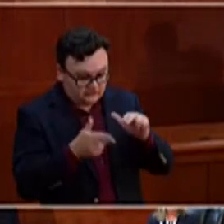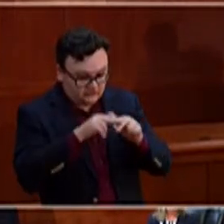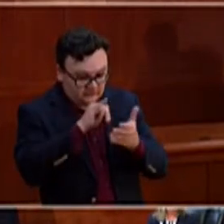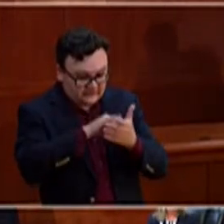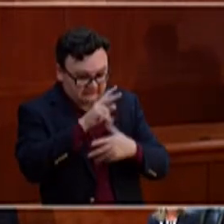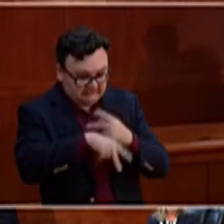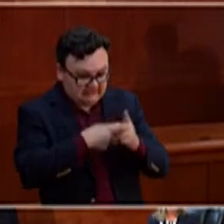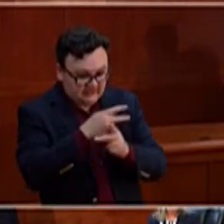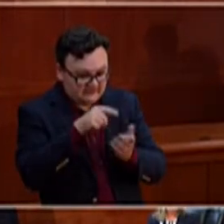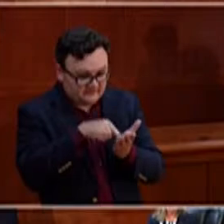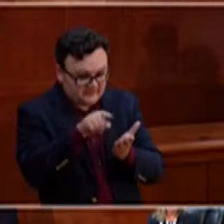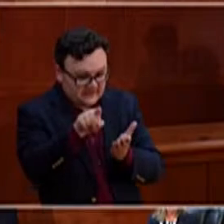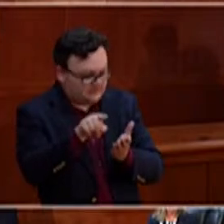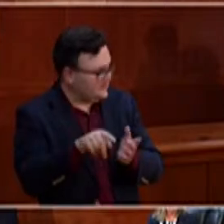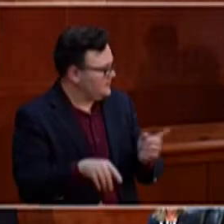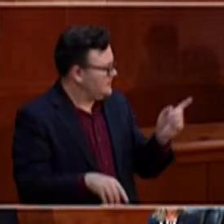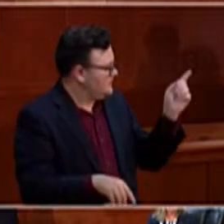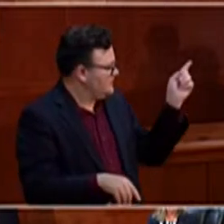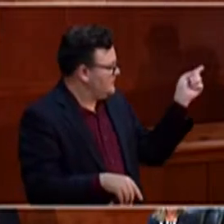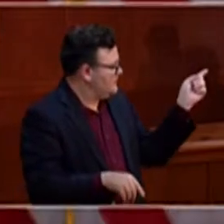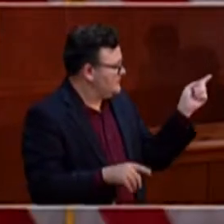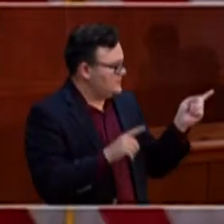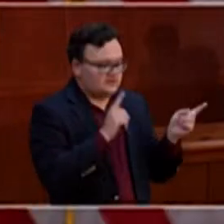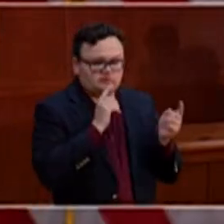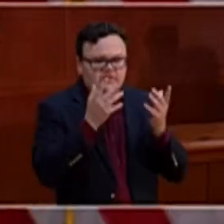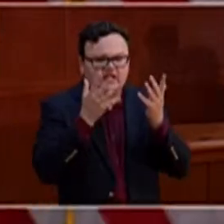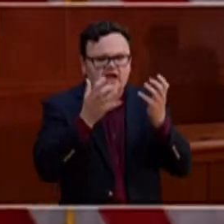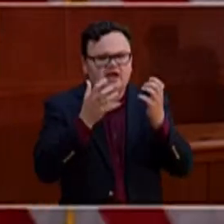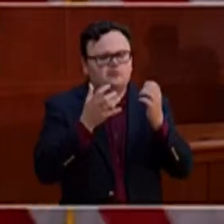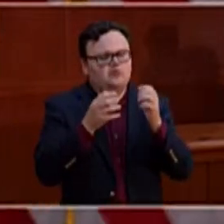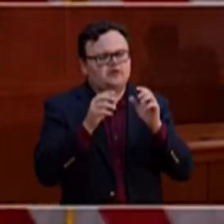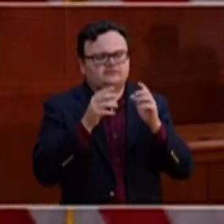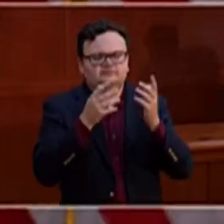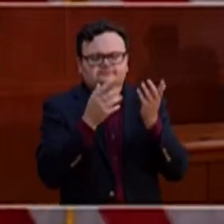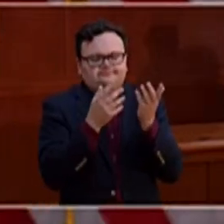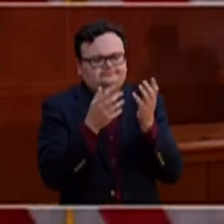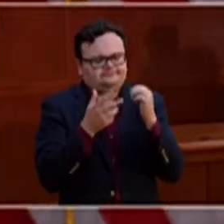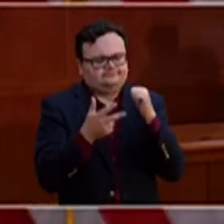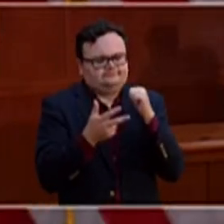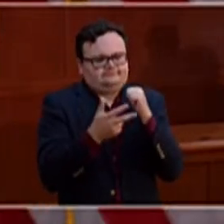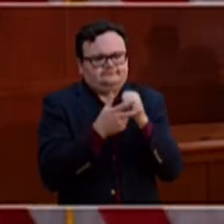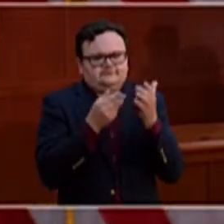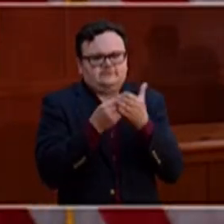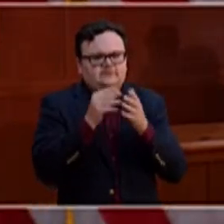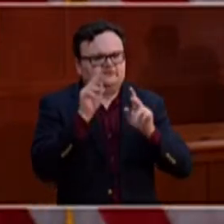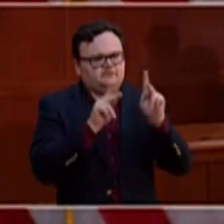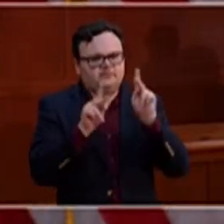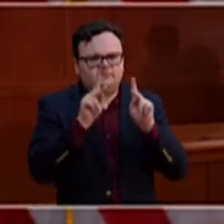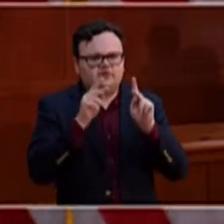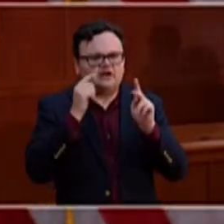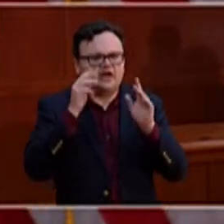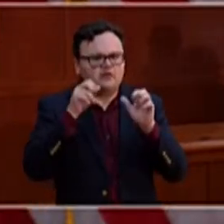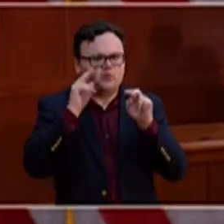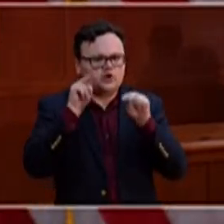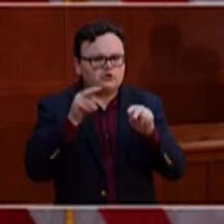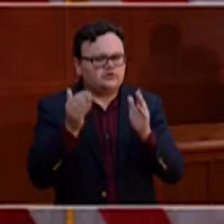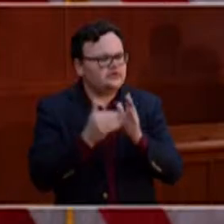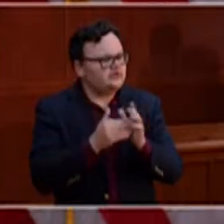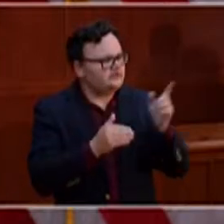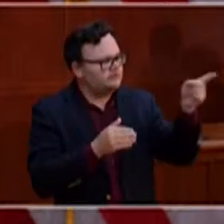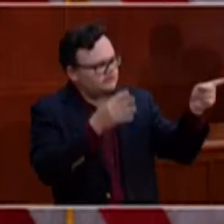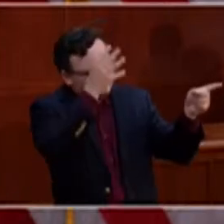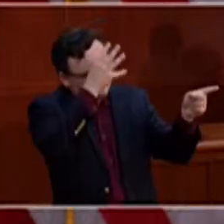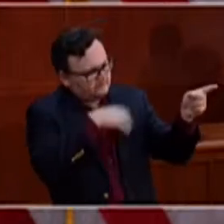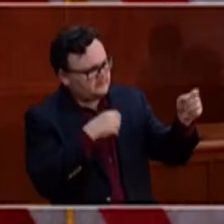I mean, obviously, I want it to be as cheap as possible for people, for sure. So we'll definitely take a look at that. Governor, you had to shut down the Emergency